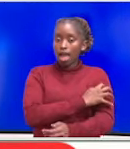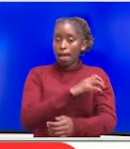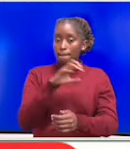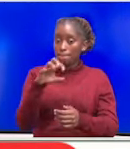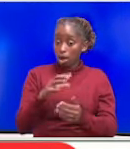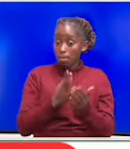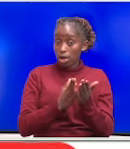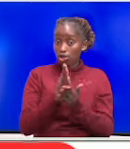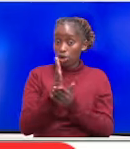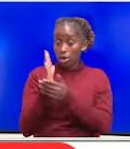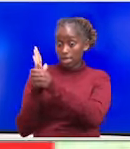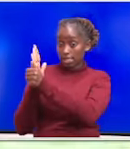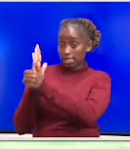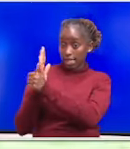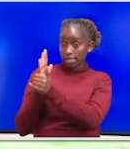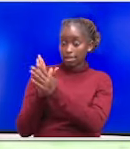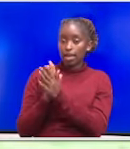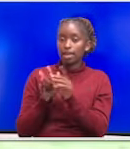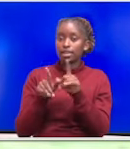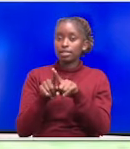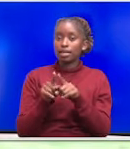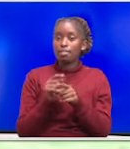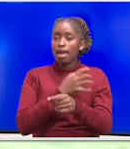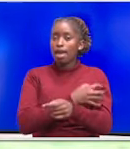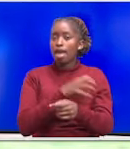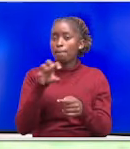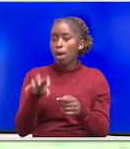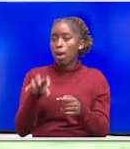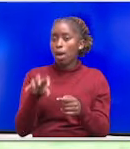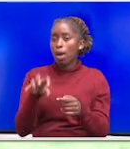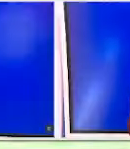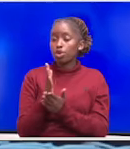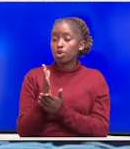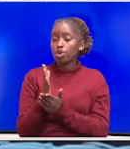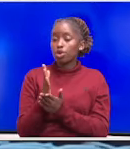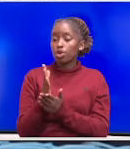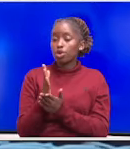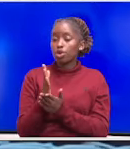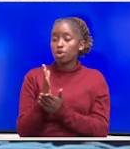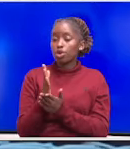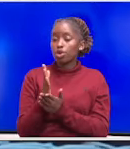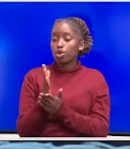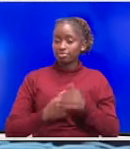skills, empowerment also through cottage industries.